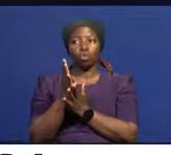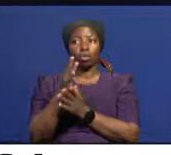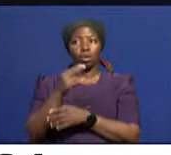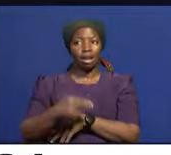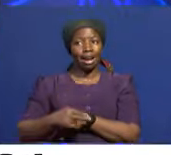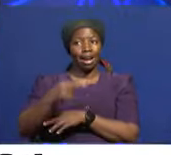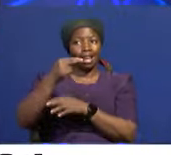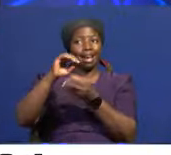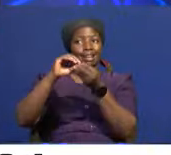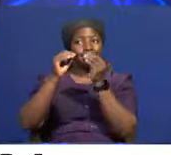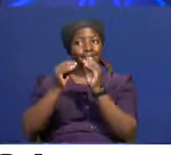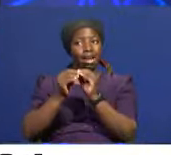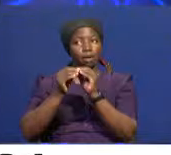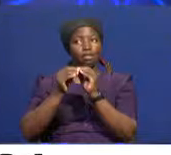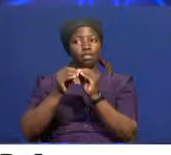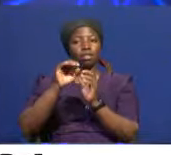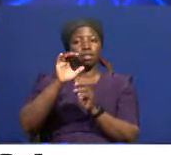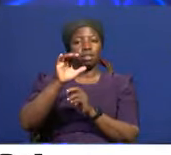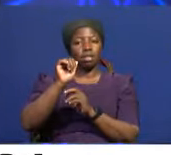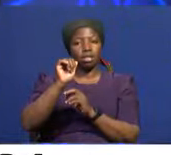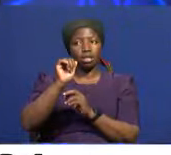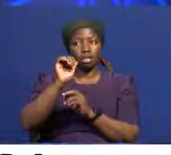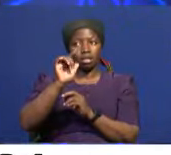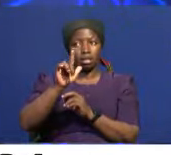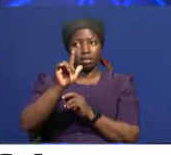number of cable landings,